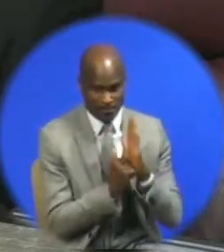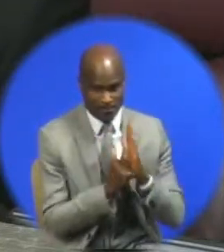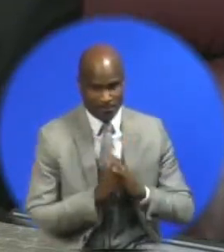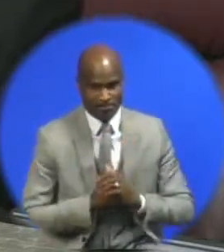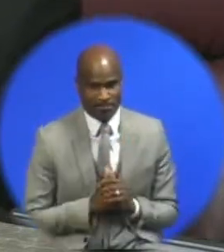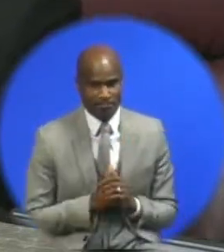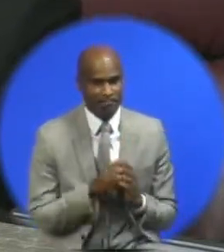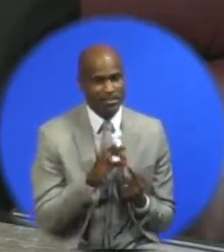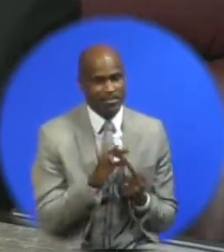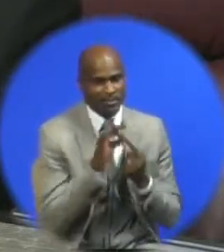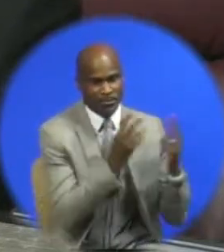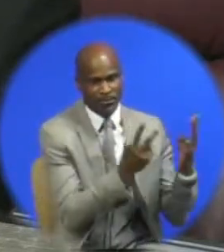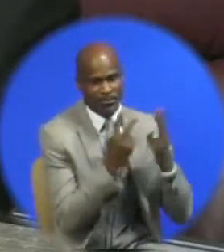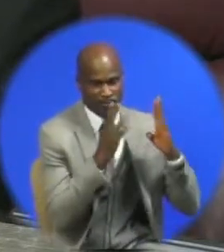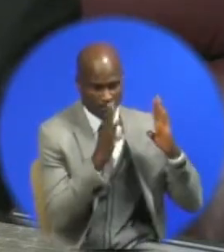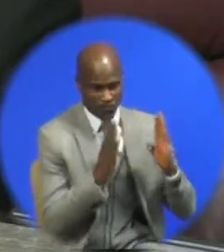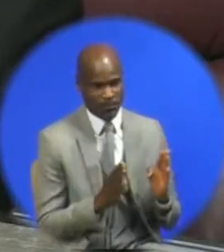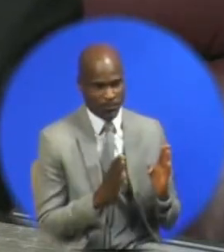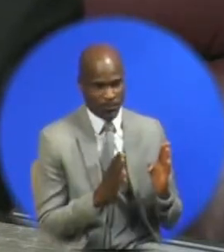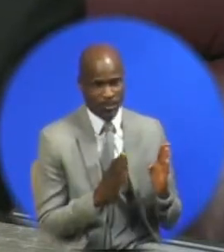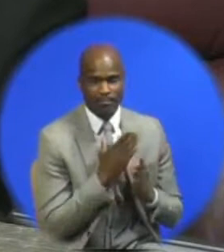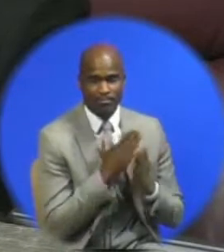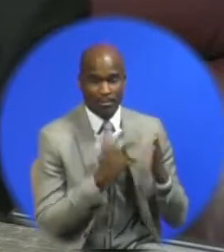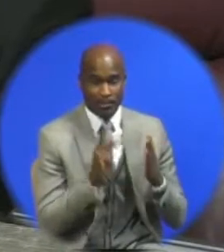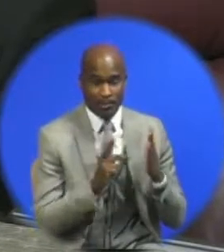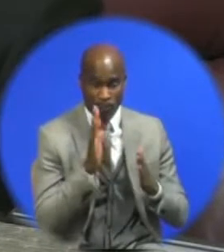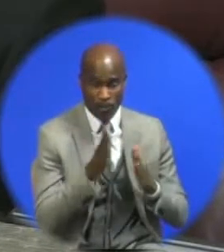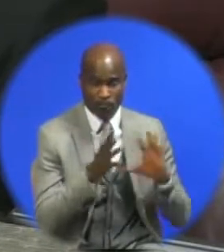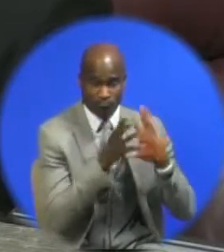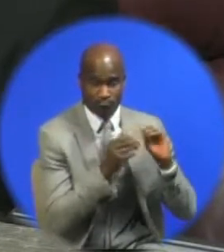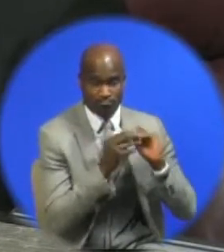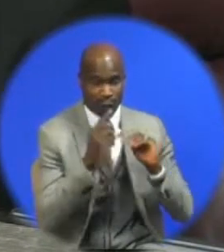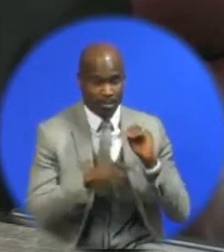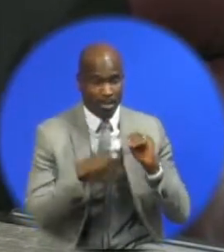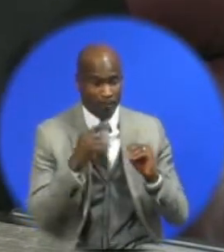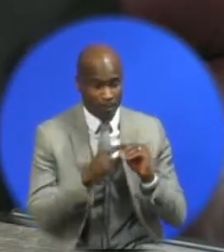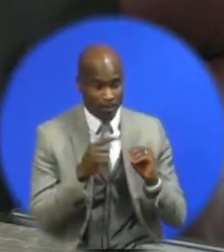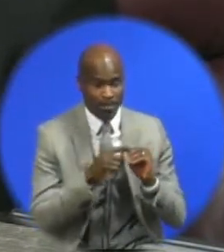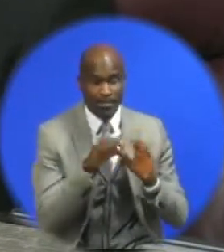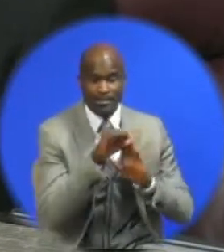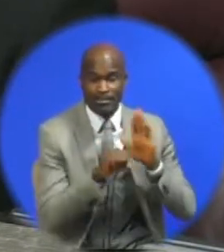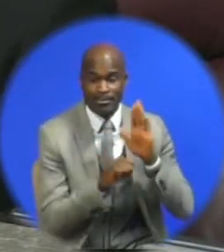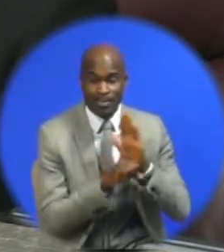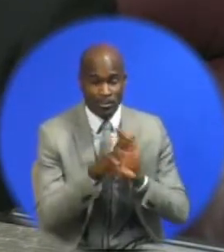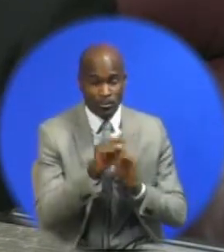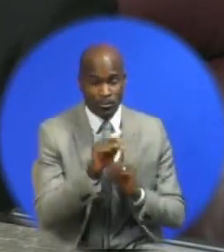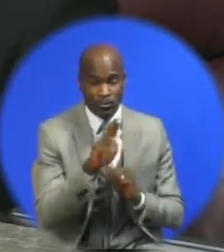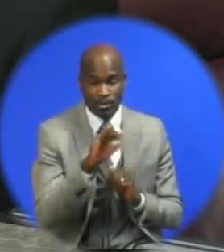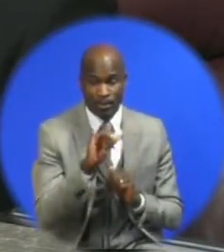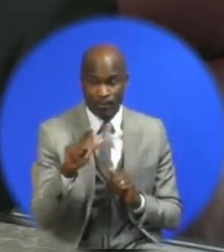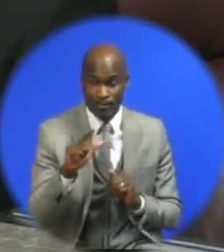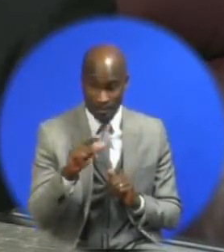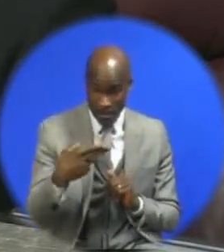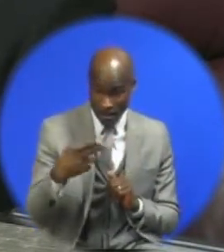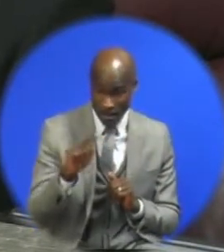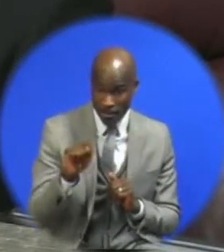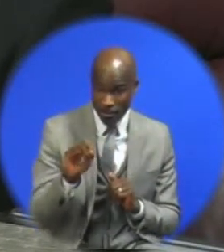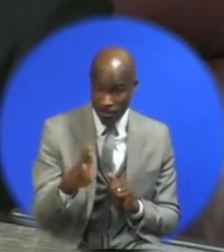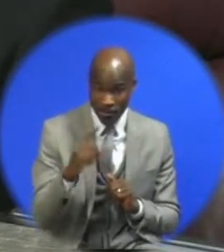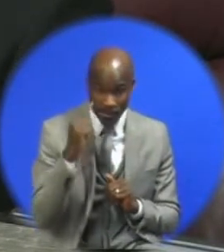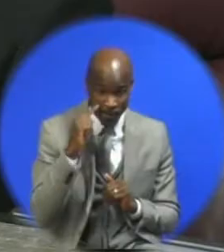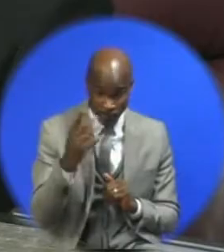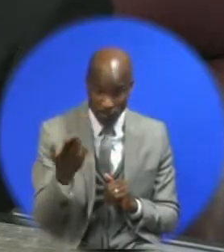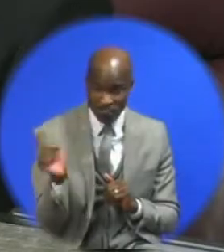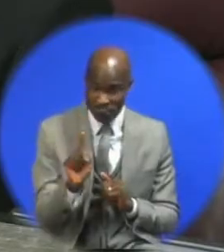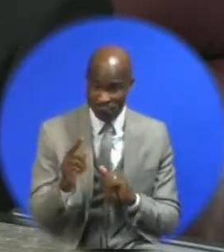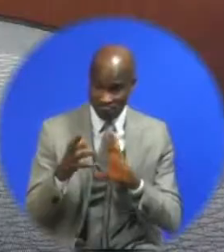special guest. We have some people to talk about the Fontaflora State Trail. Bob Hunter, I believe you are here to make some of that comments,